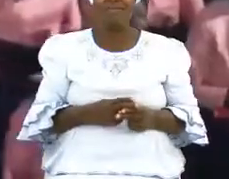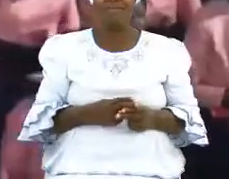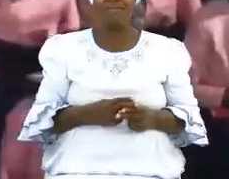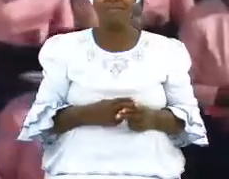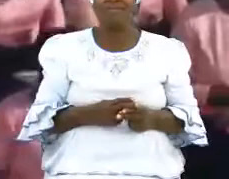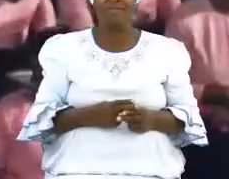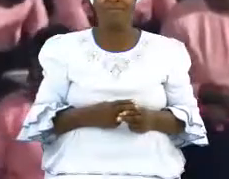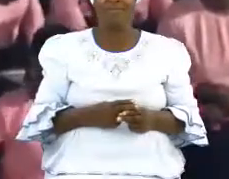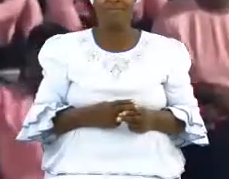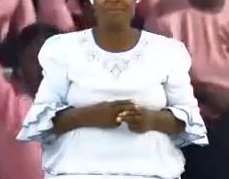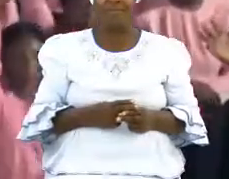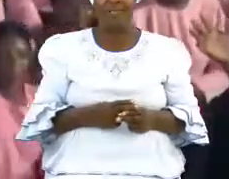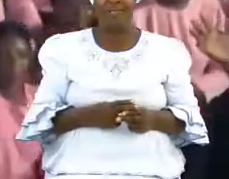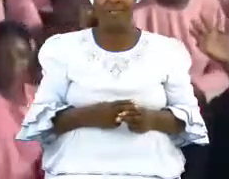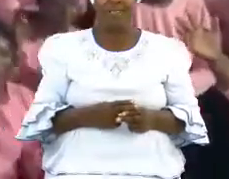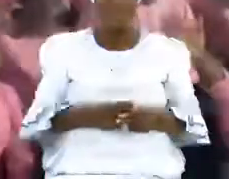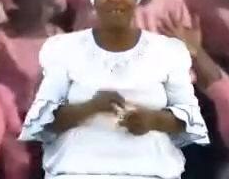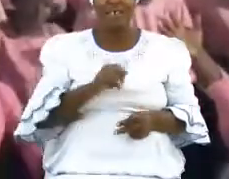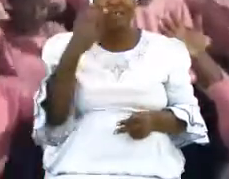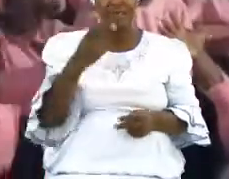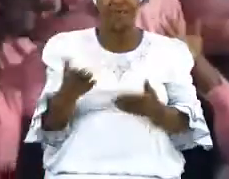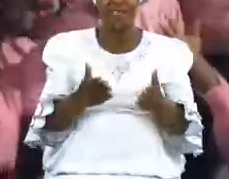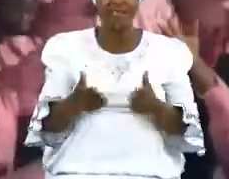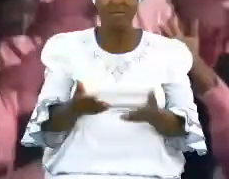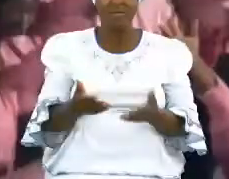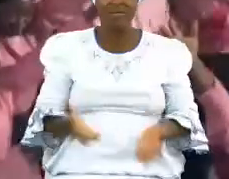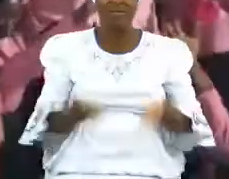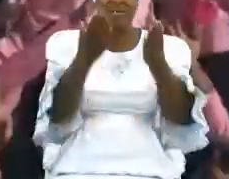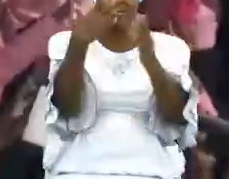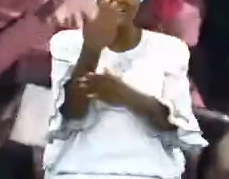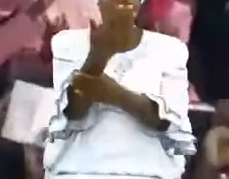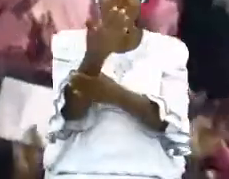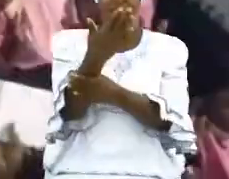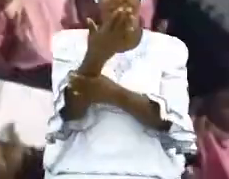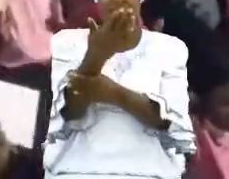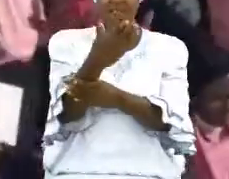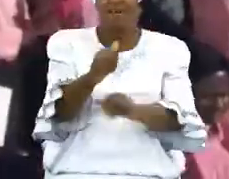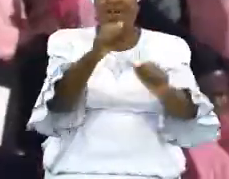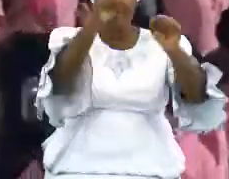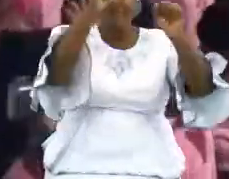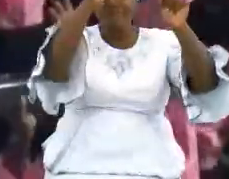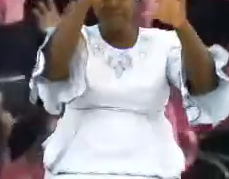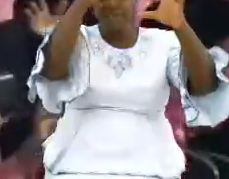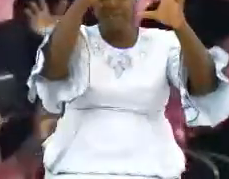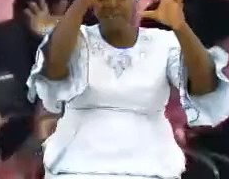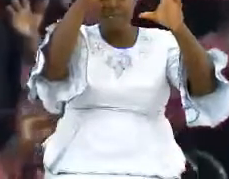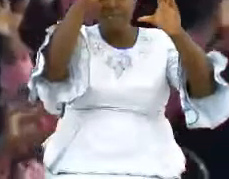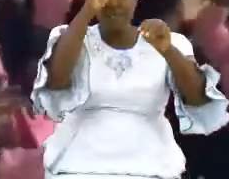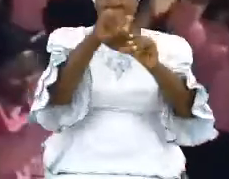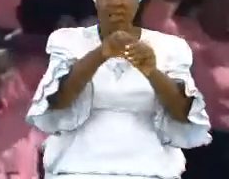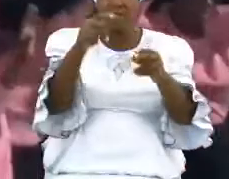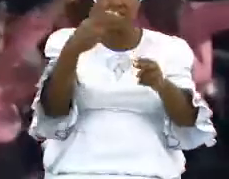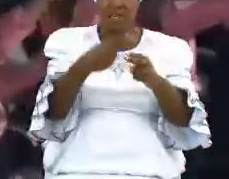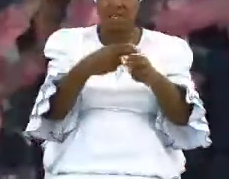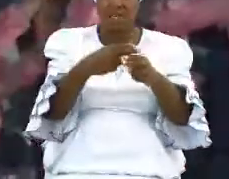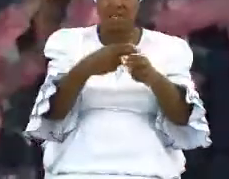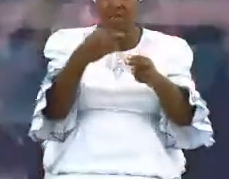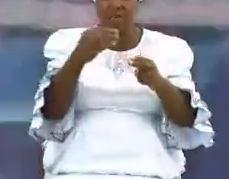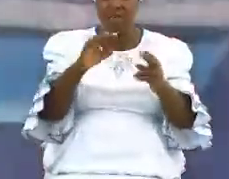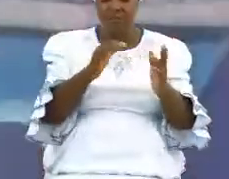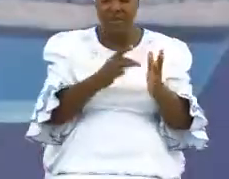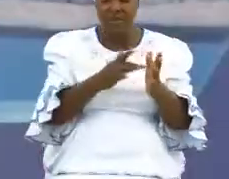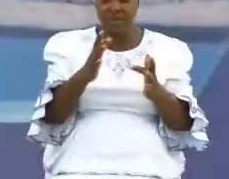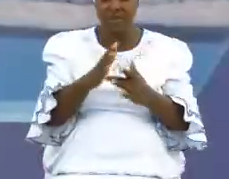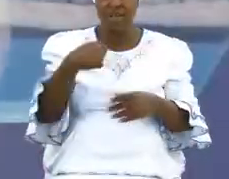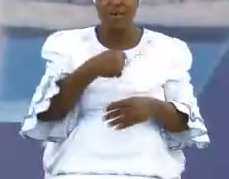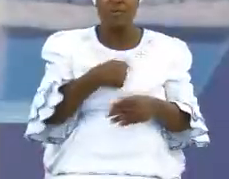I'm still there. Praise of that time. Father, in the name of Jesus, we thank